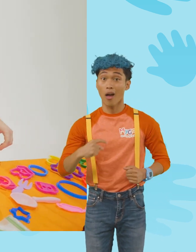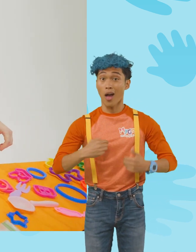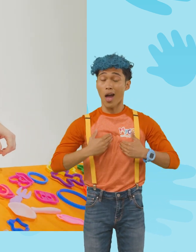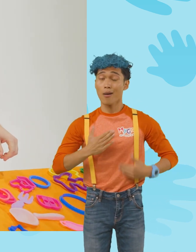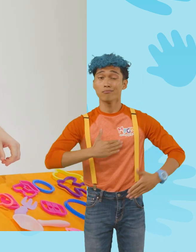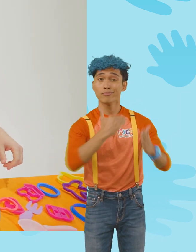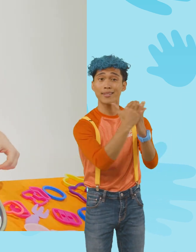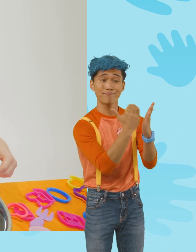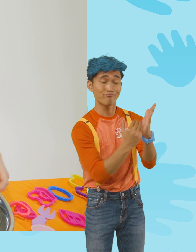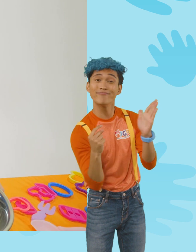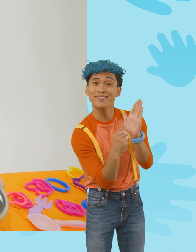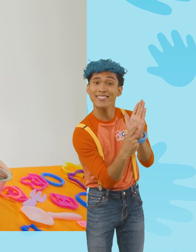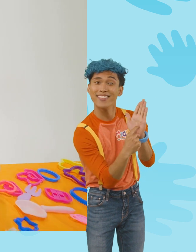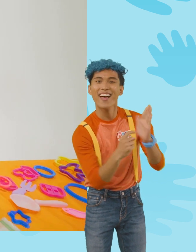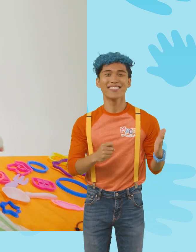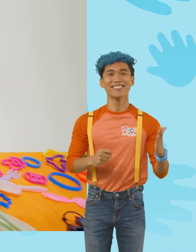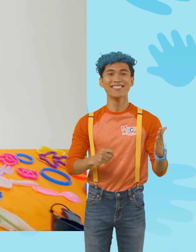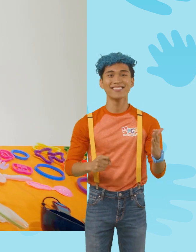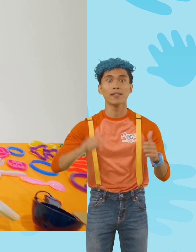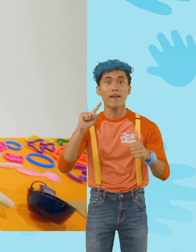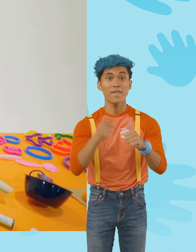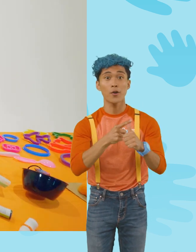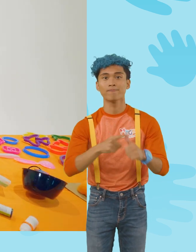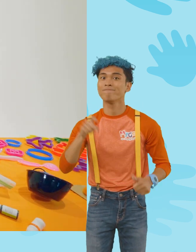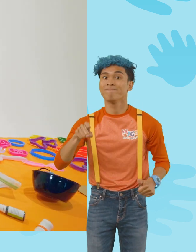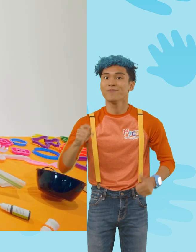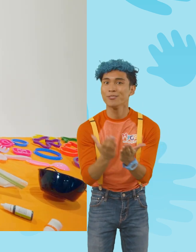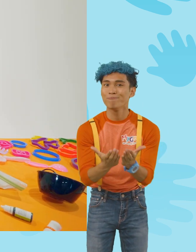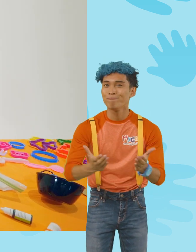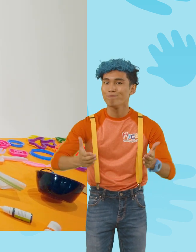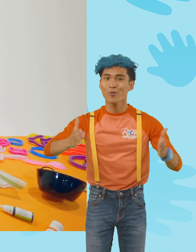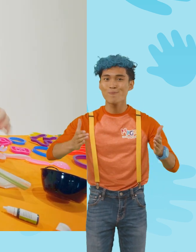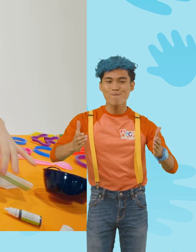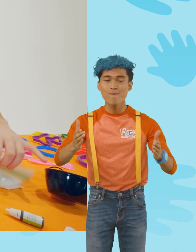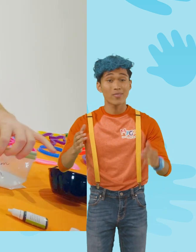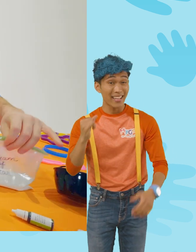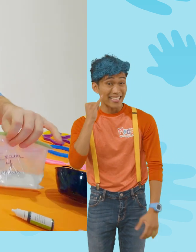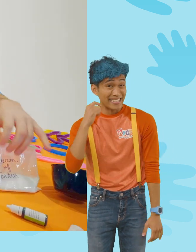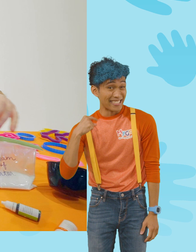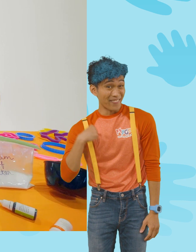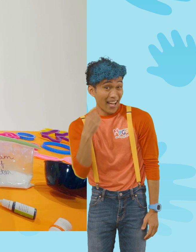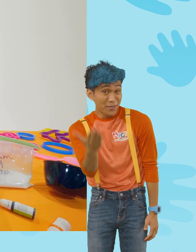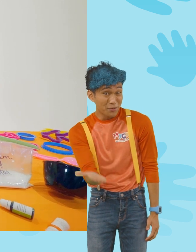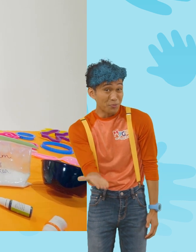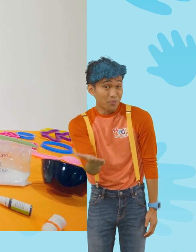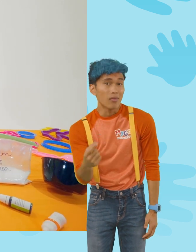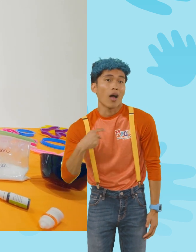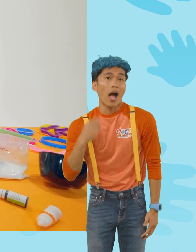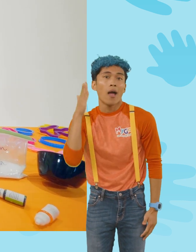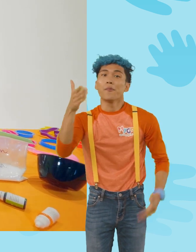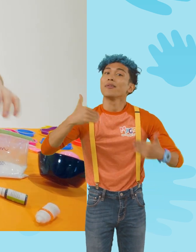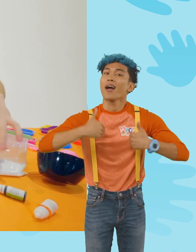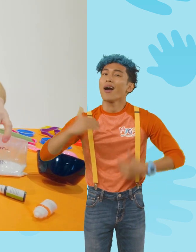have my recipe right here. First, we need a bowl. And what I would do if I was you, I would